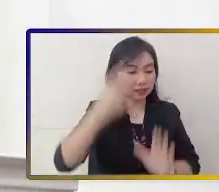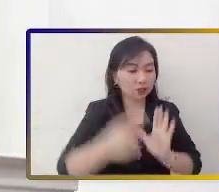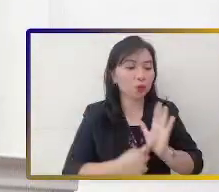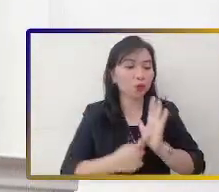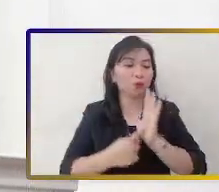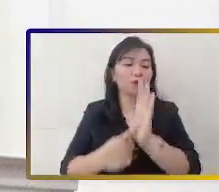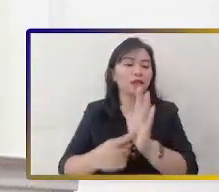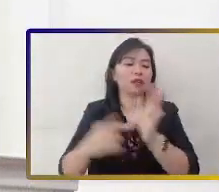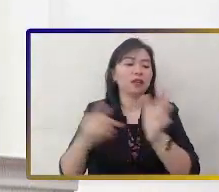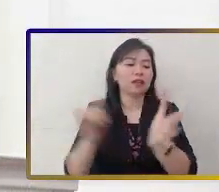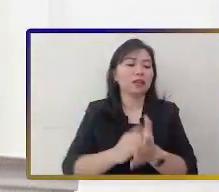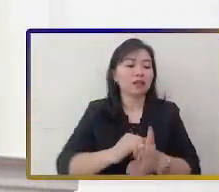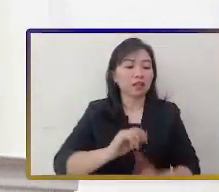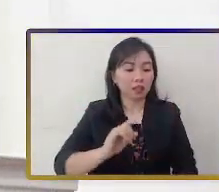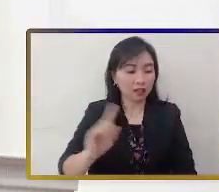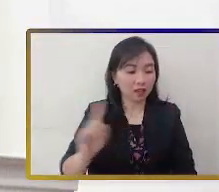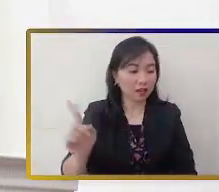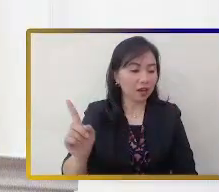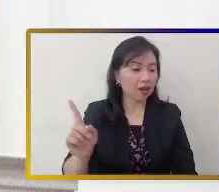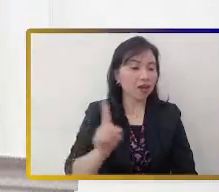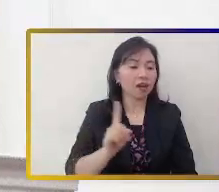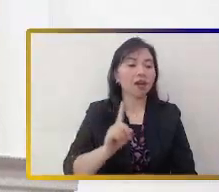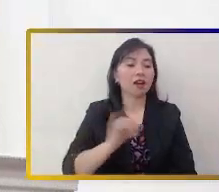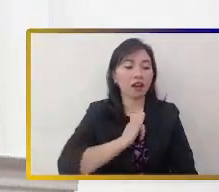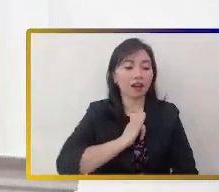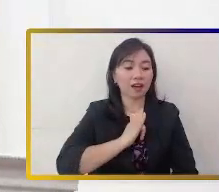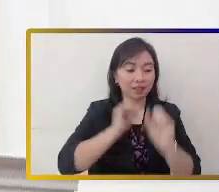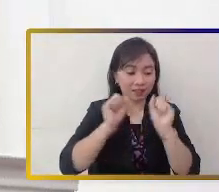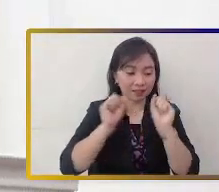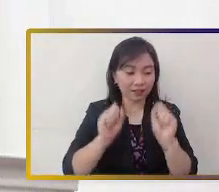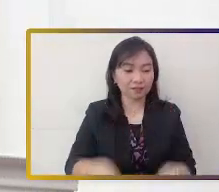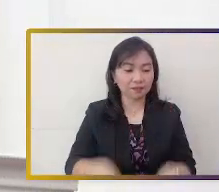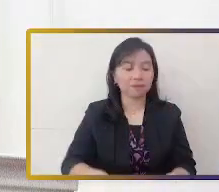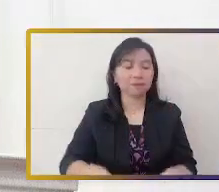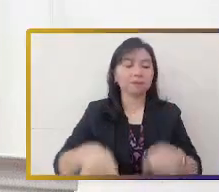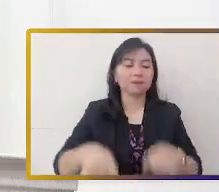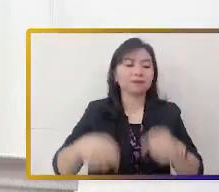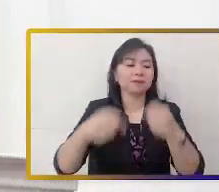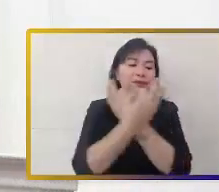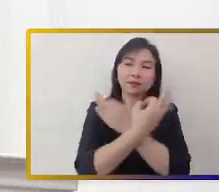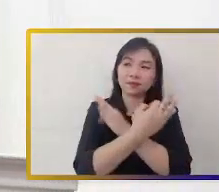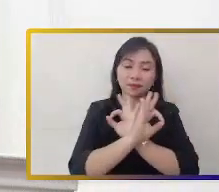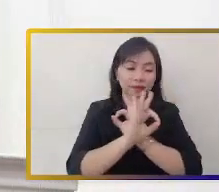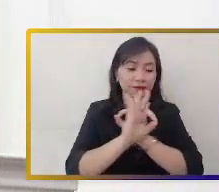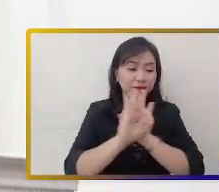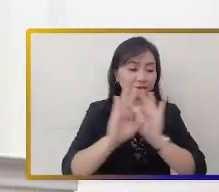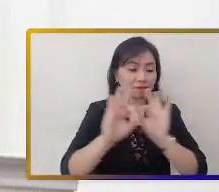he showed me that I could free.